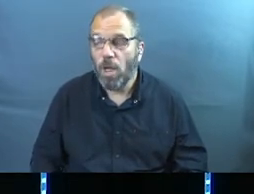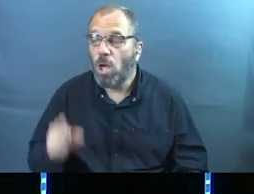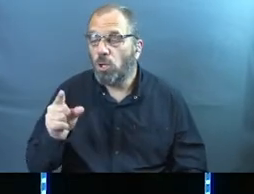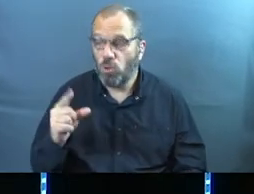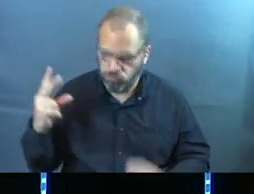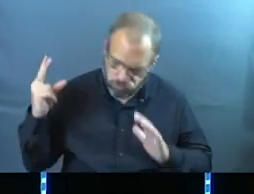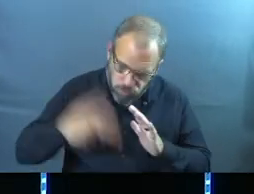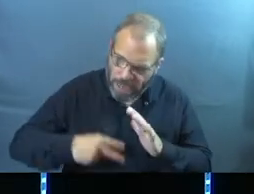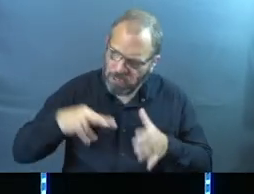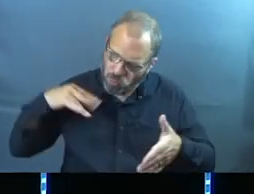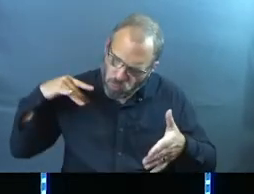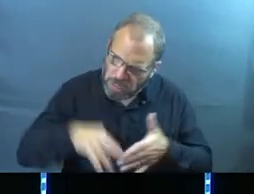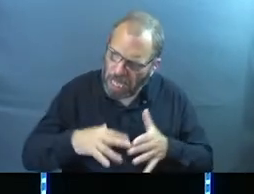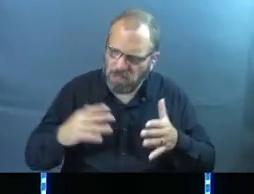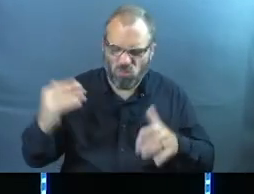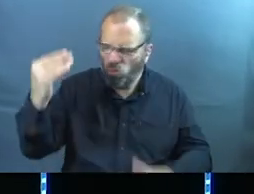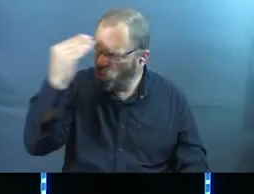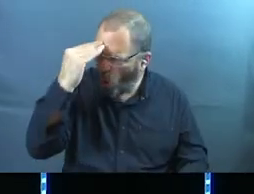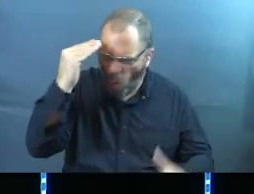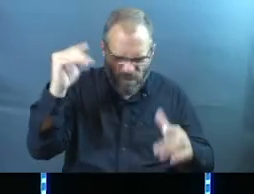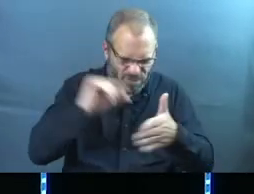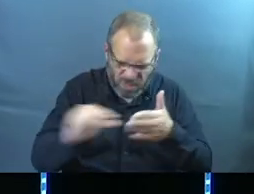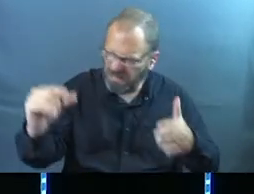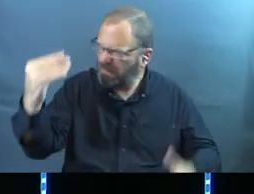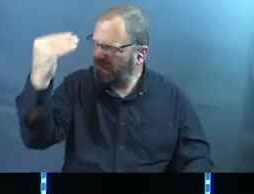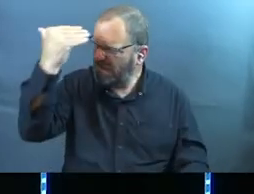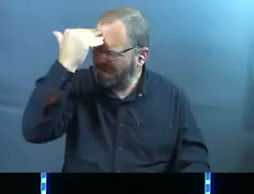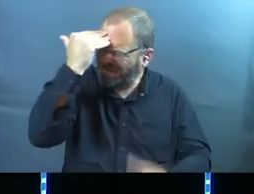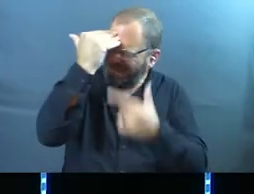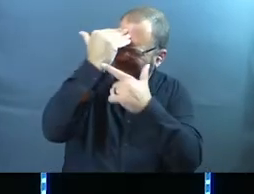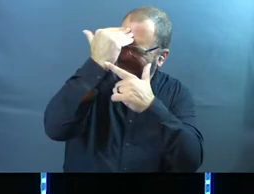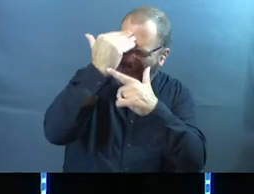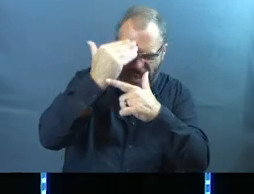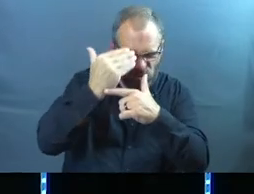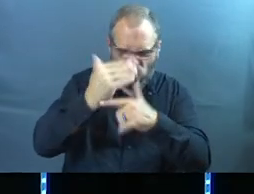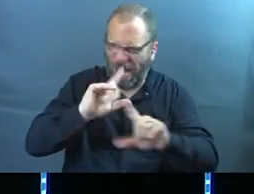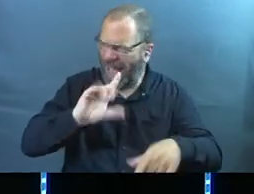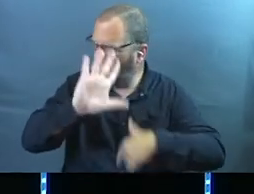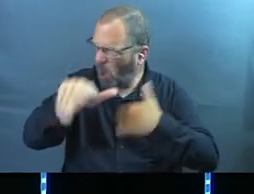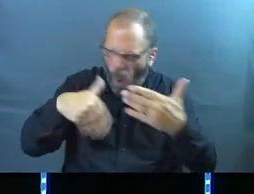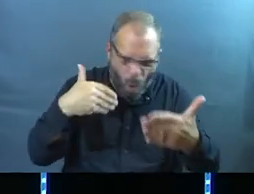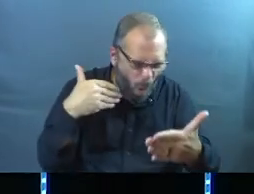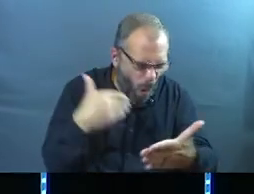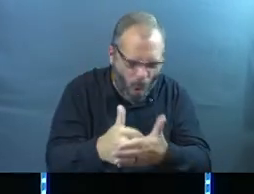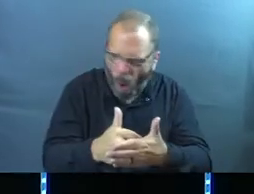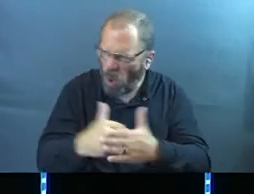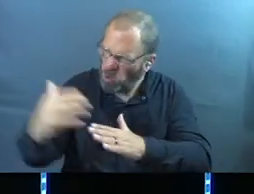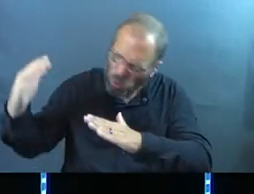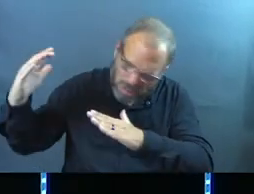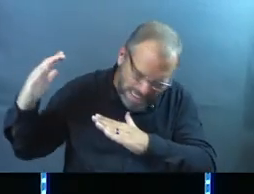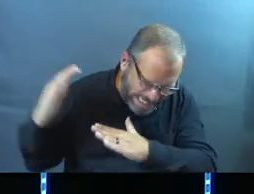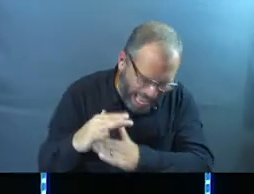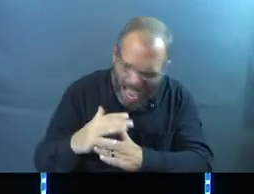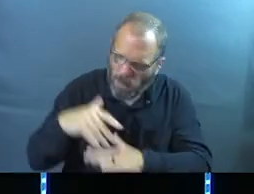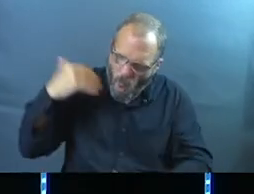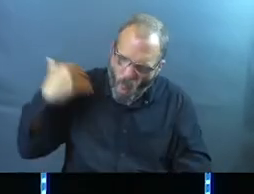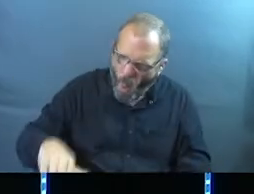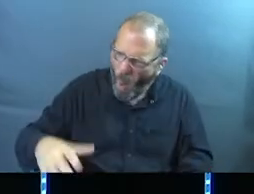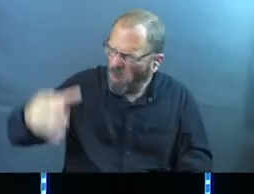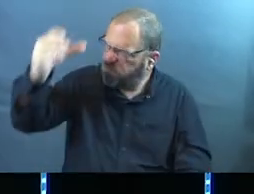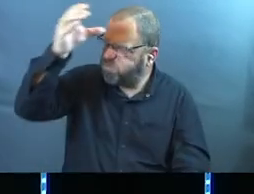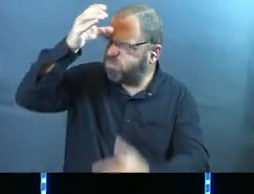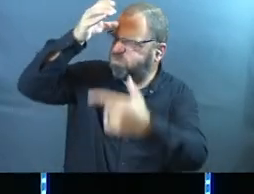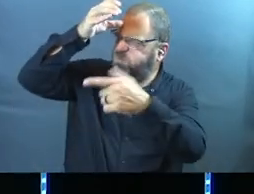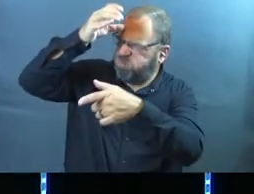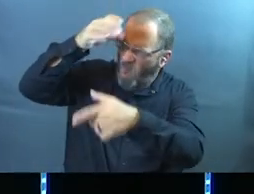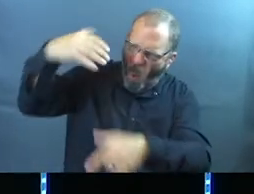You've read it. You've studied it. You know all the verses. You could go on the Bible quiz shows and you would win every single time. You're awesome. We all agree